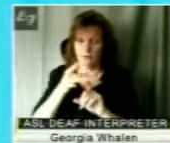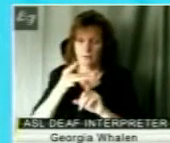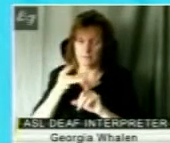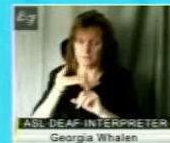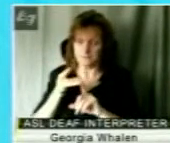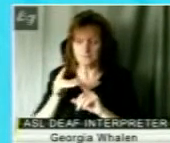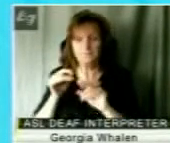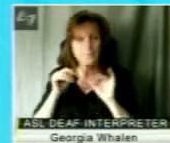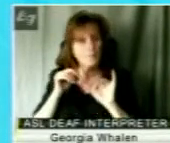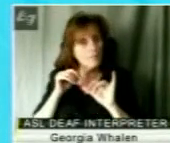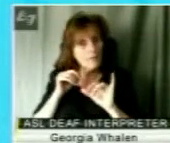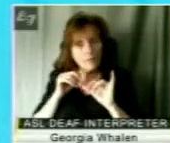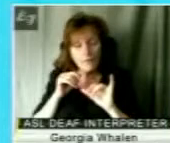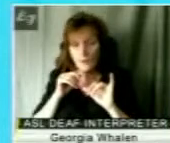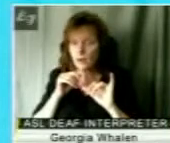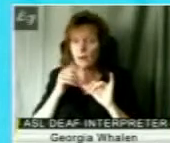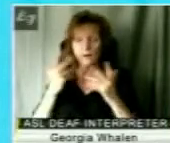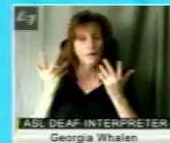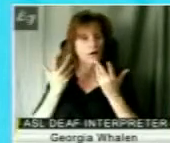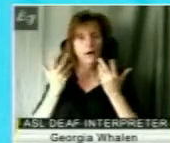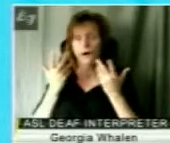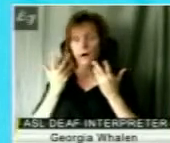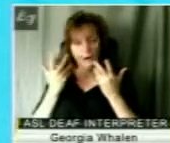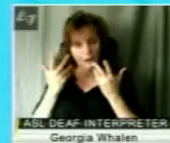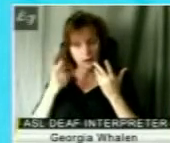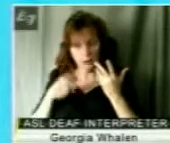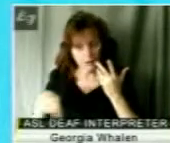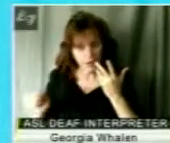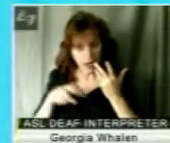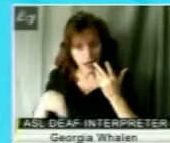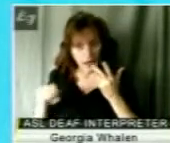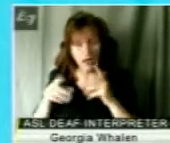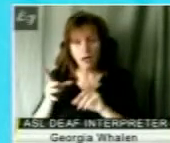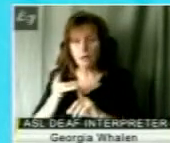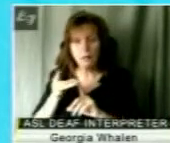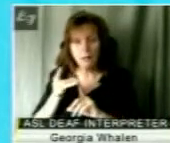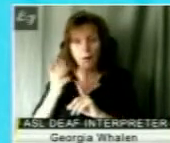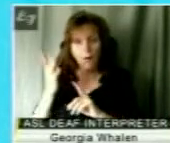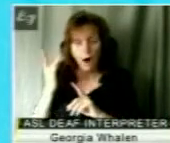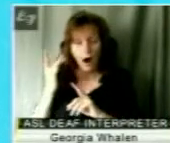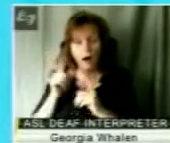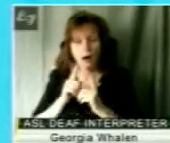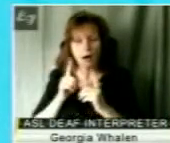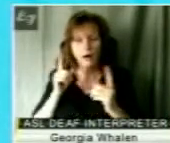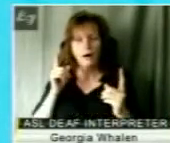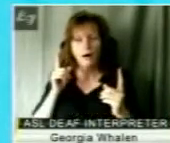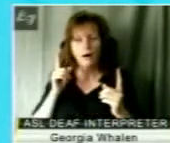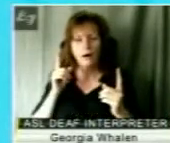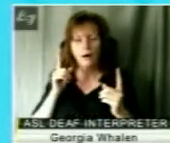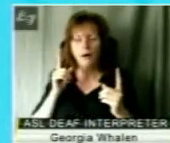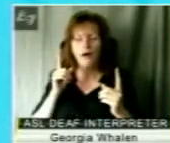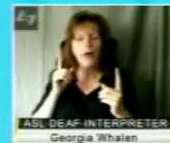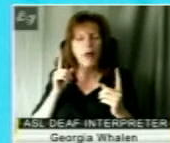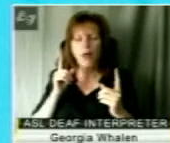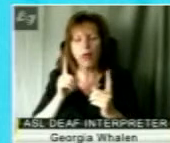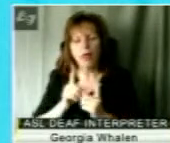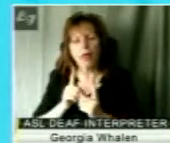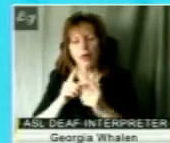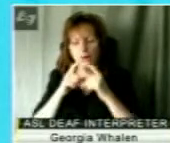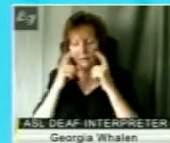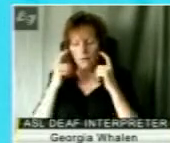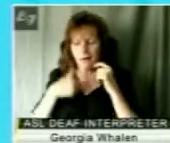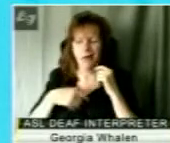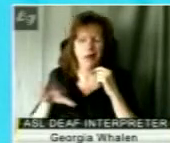be having challenges consistently applying those preventive measures, the physical distancing, wearing of face coverings if you're going to not be able to